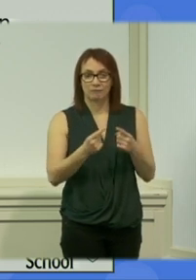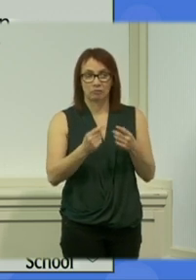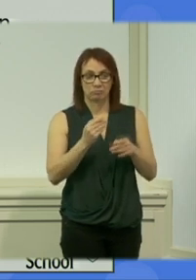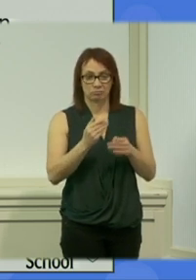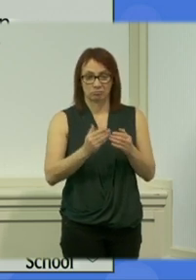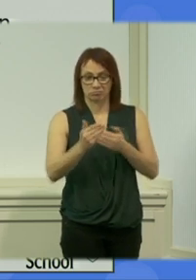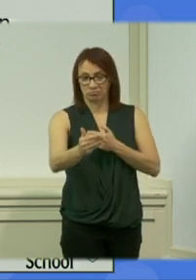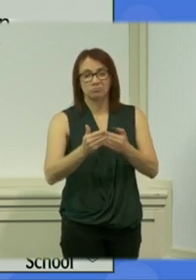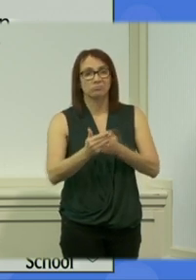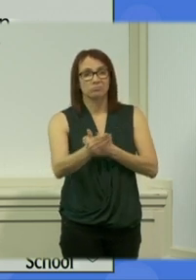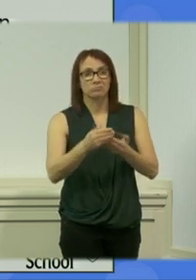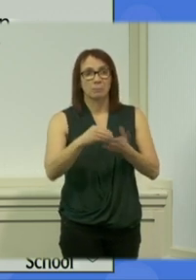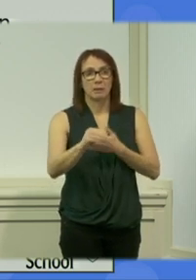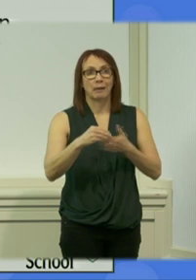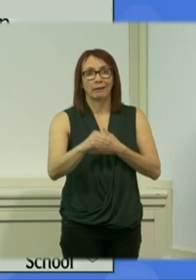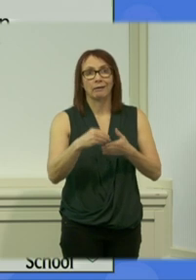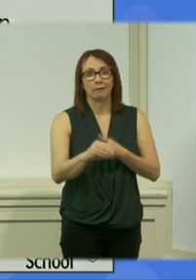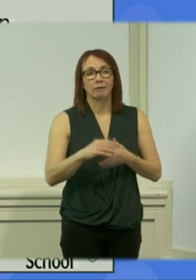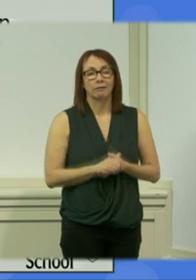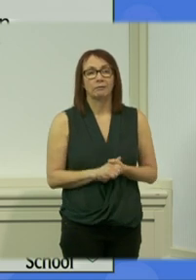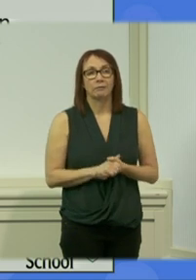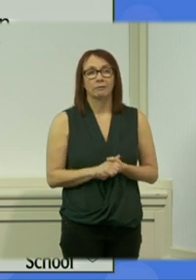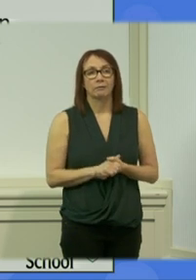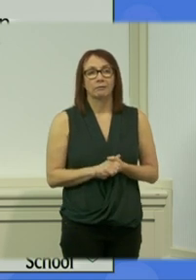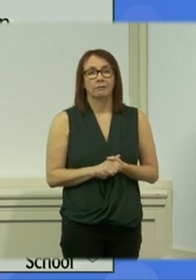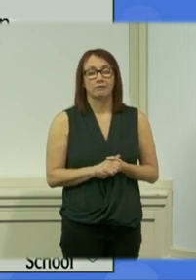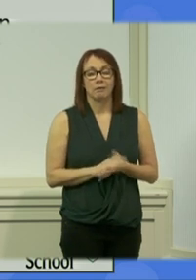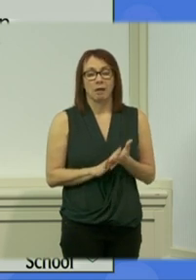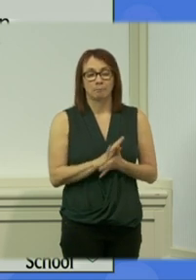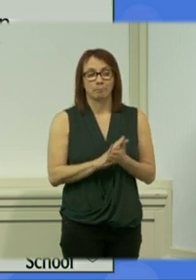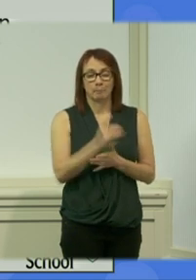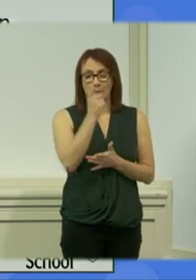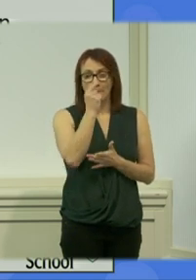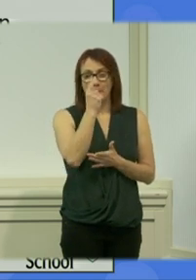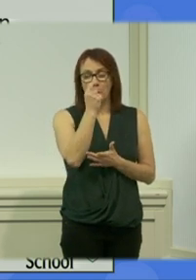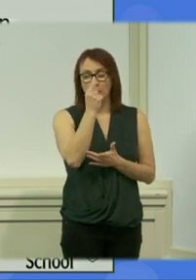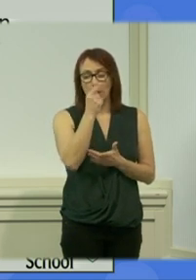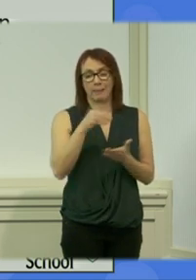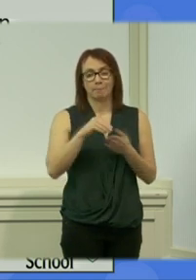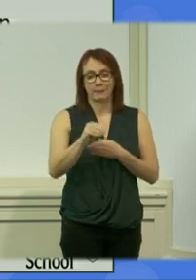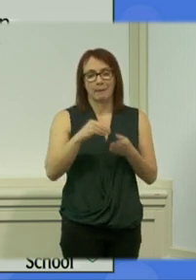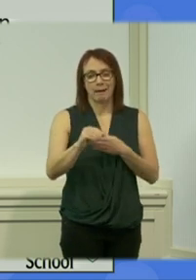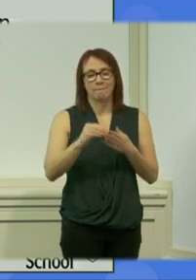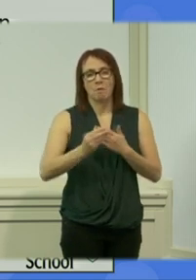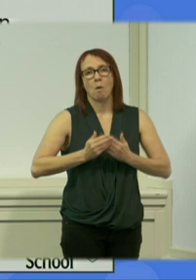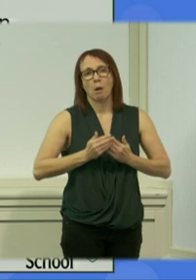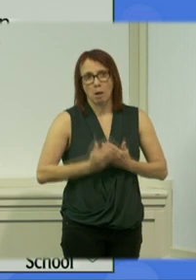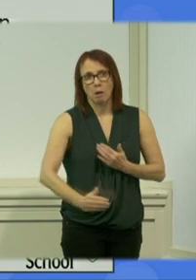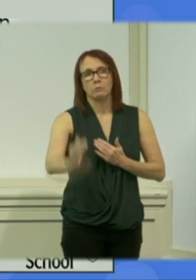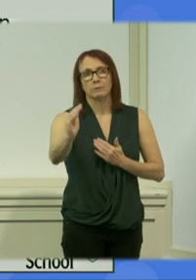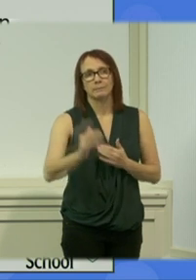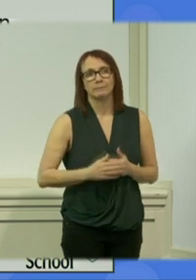and which means that it can be a long time people are paying back the